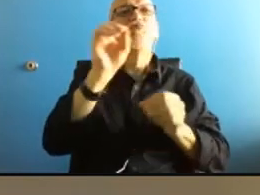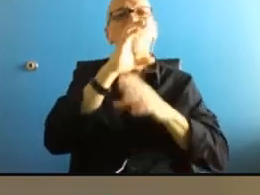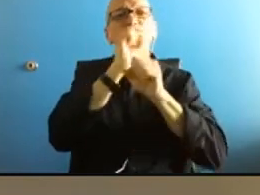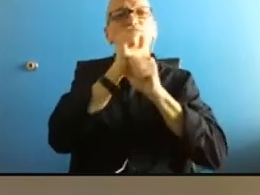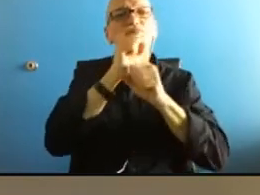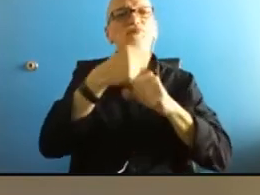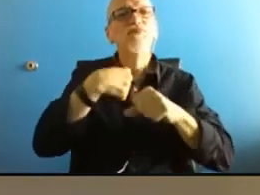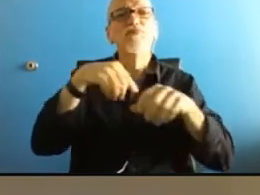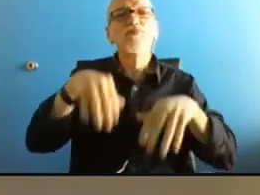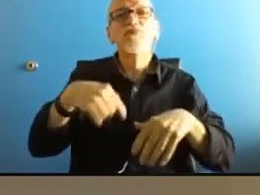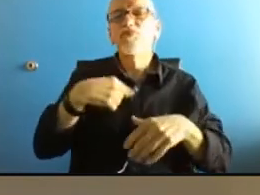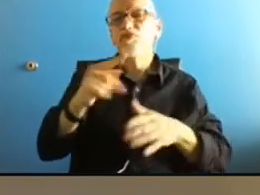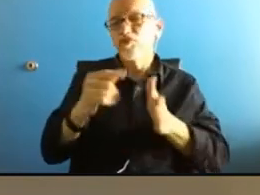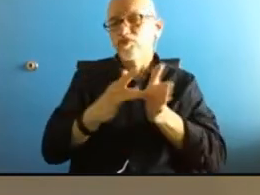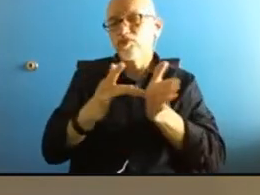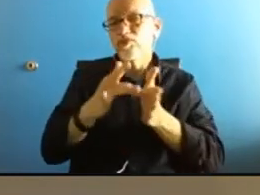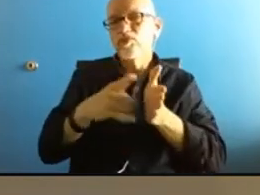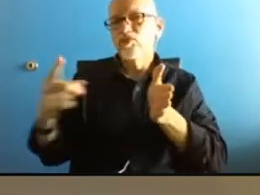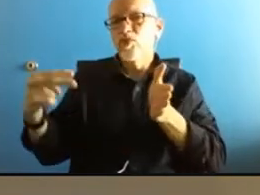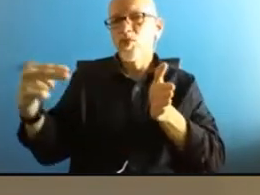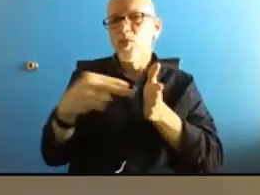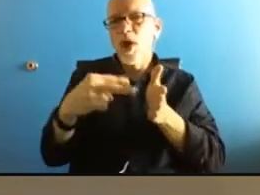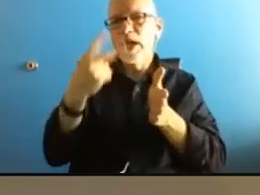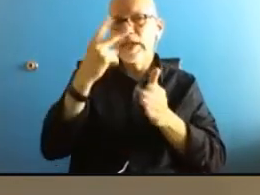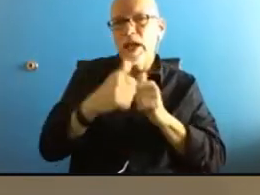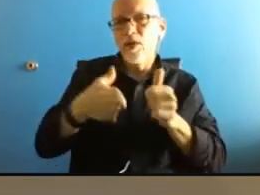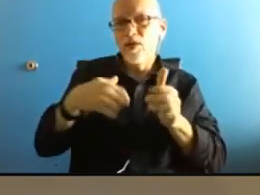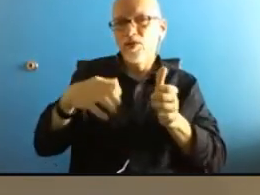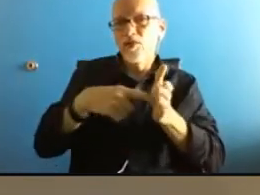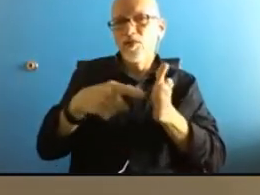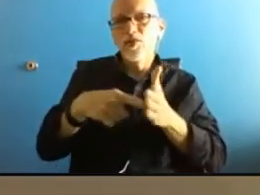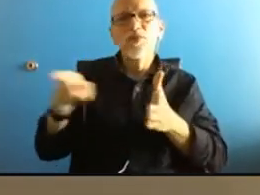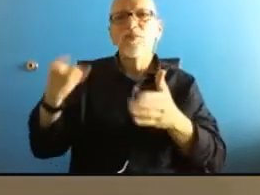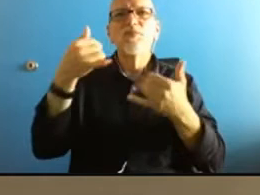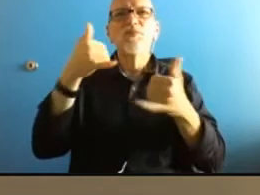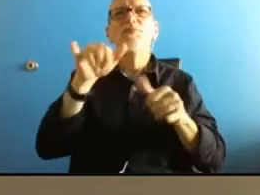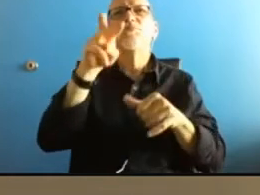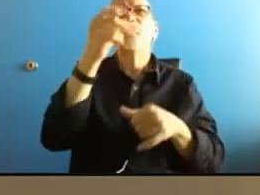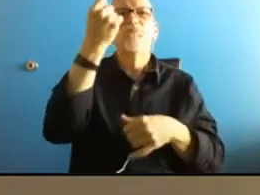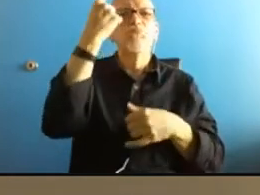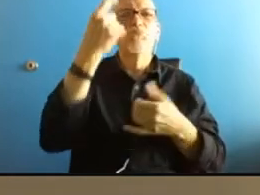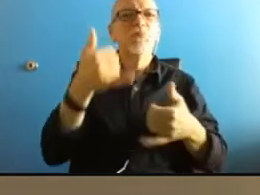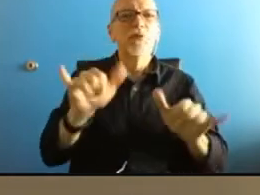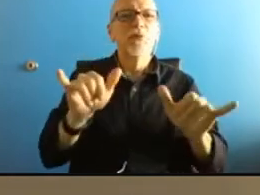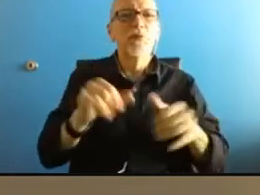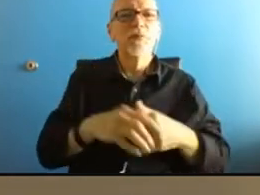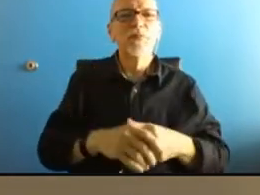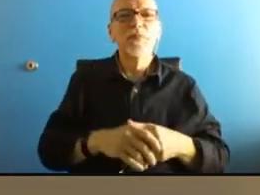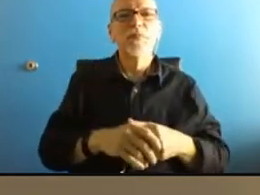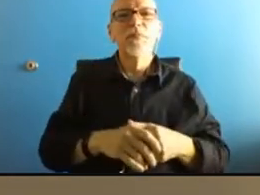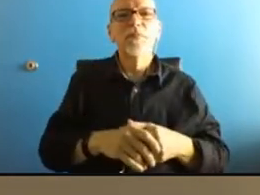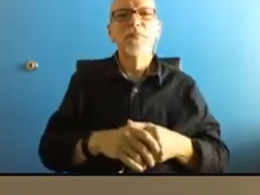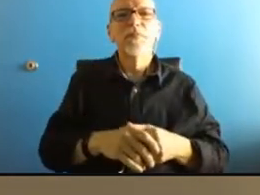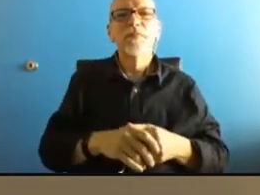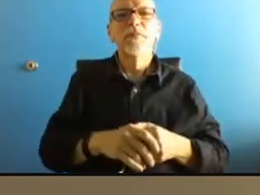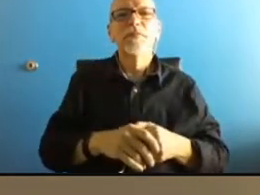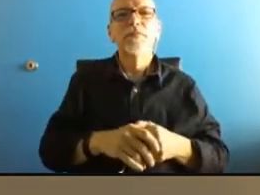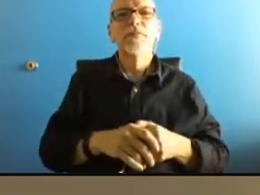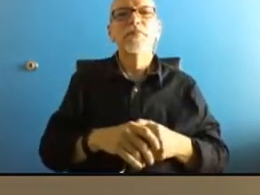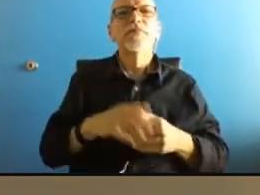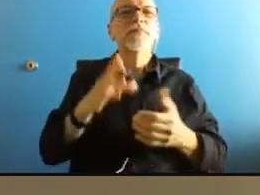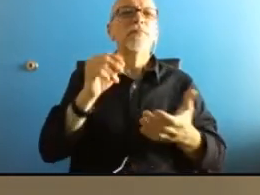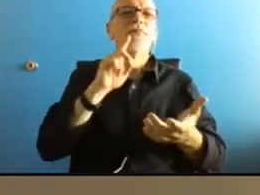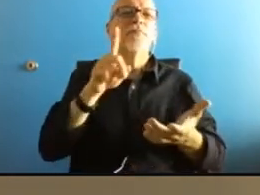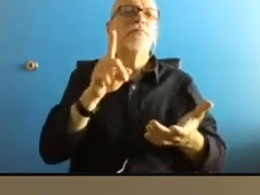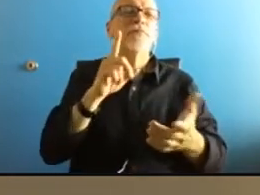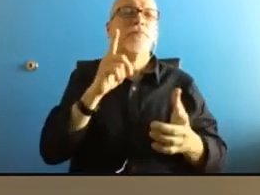silence and they just watched and observed, they would still be able to understand, which, basically is